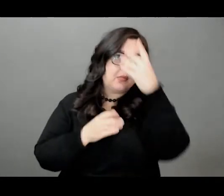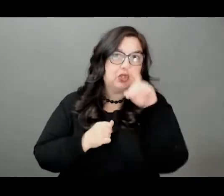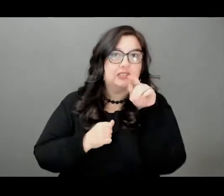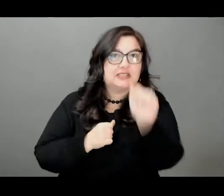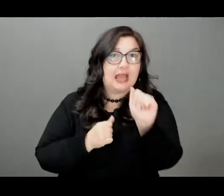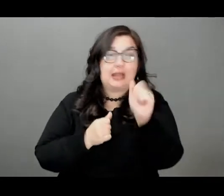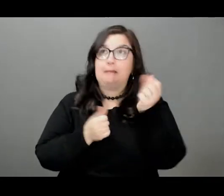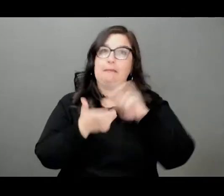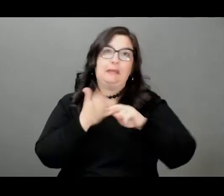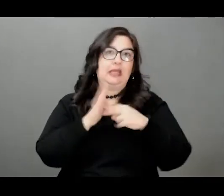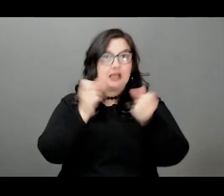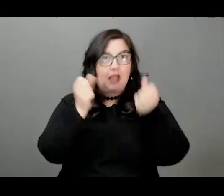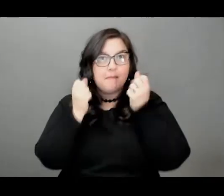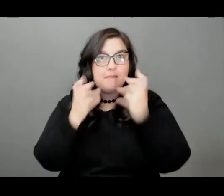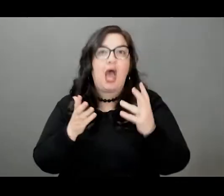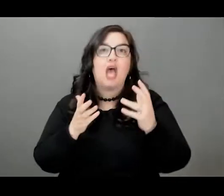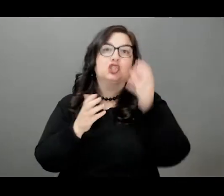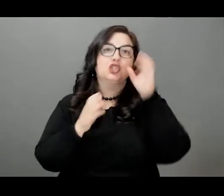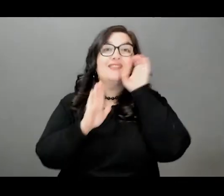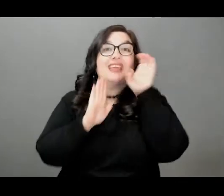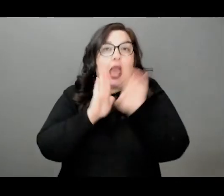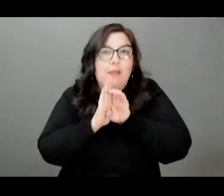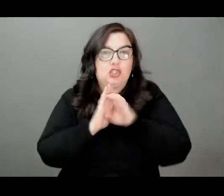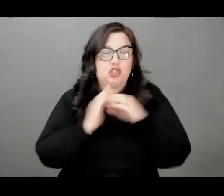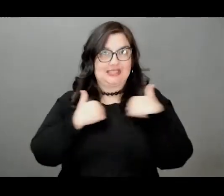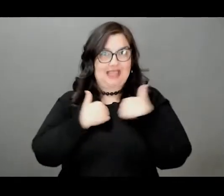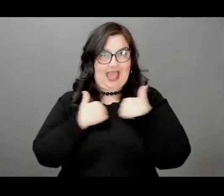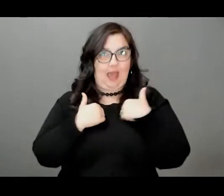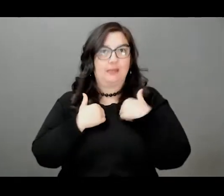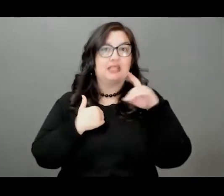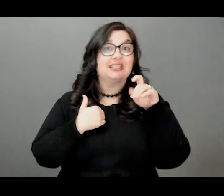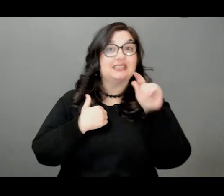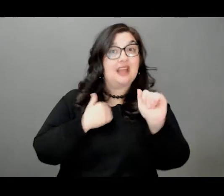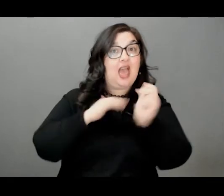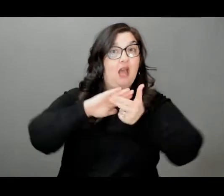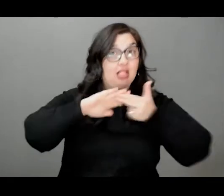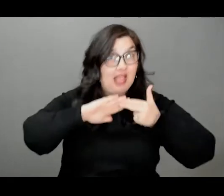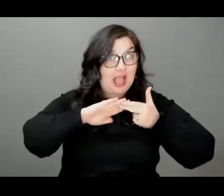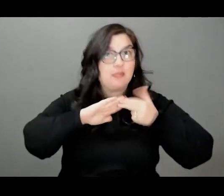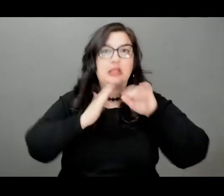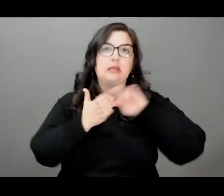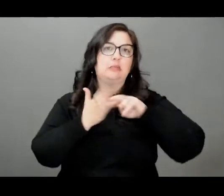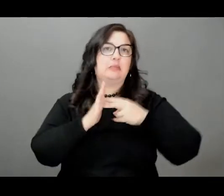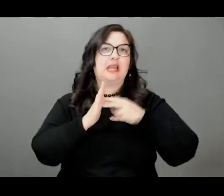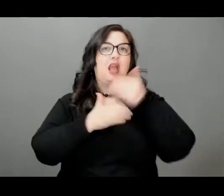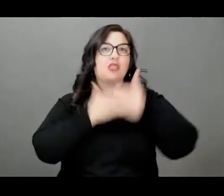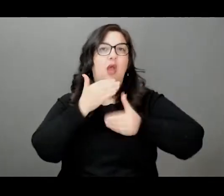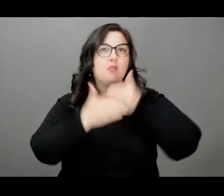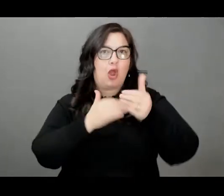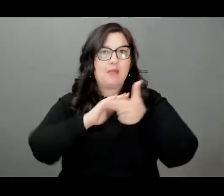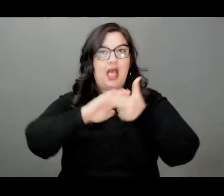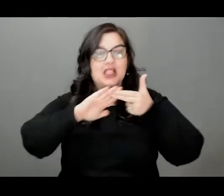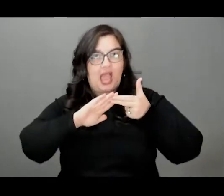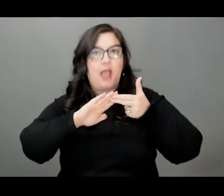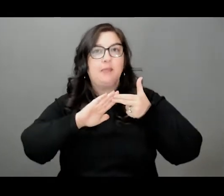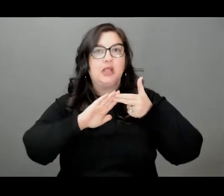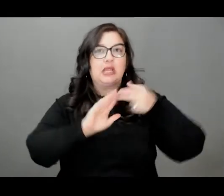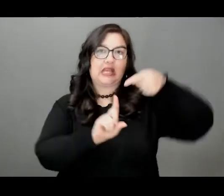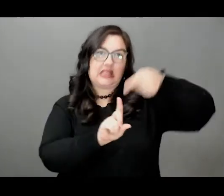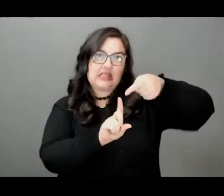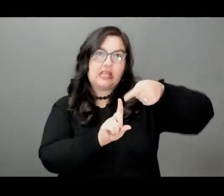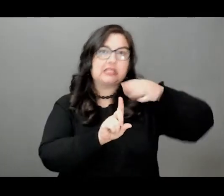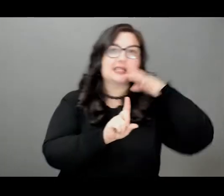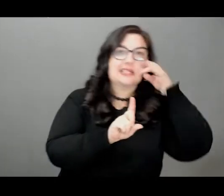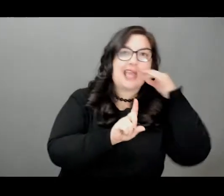proposed, the sort of input data might be a bunch of images of animals, and then data labeling would be the process